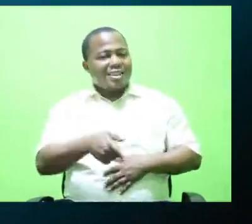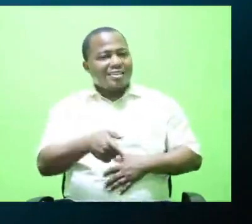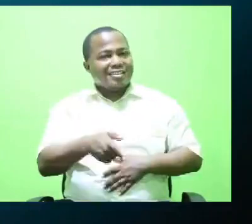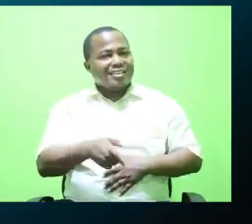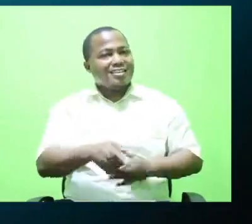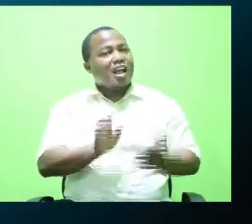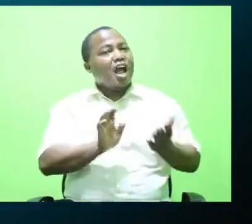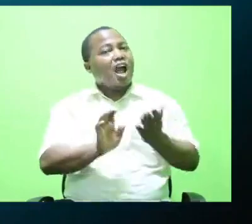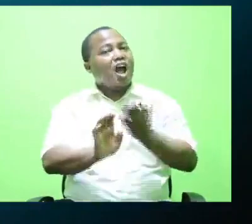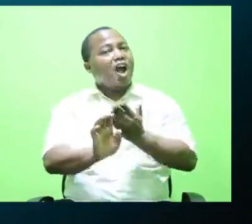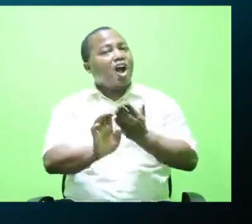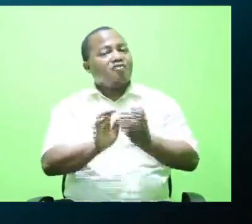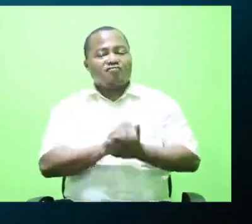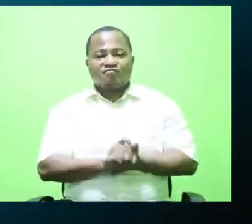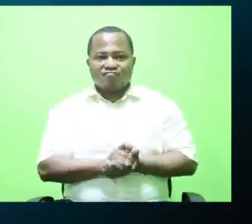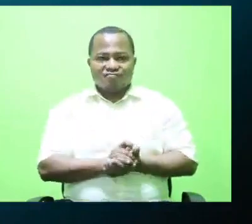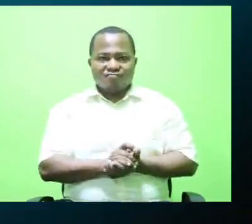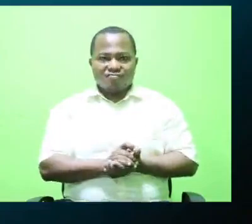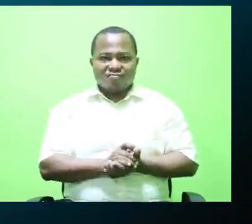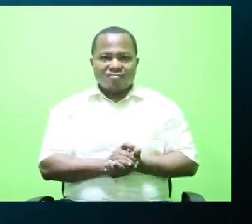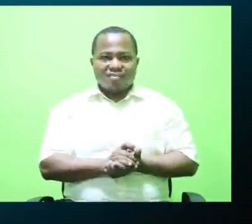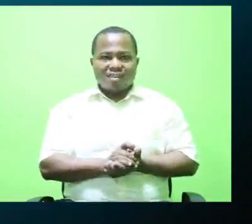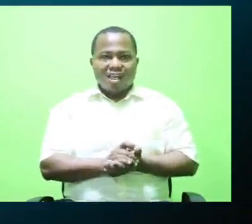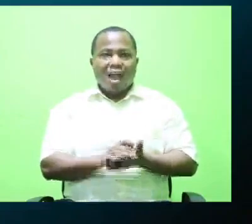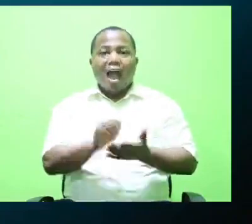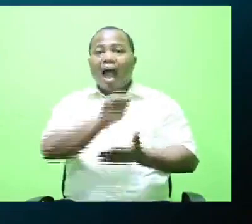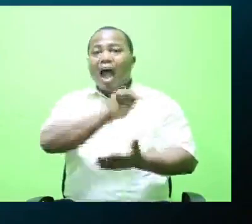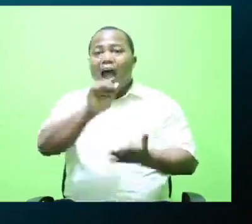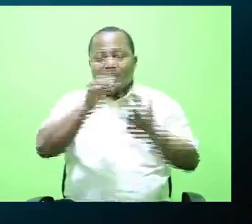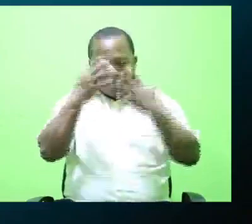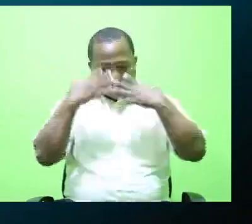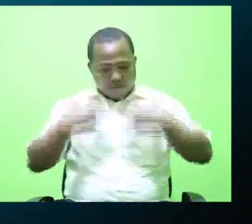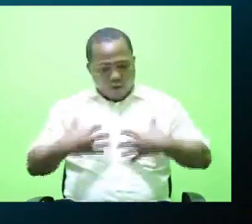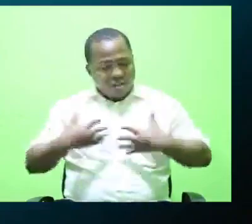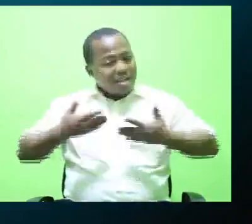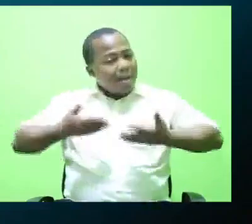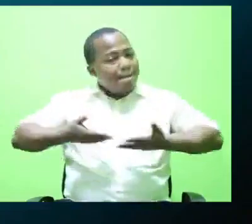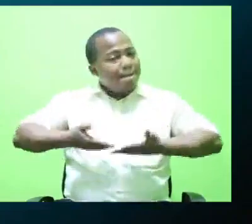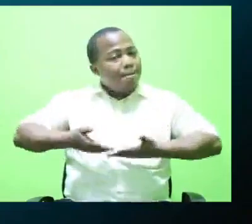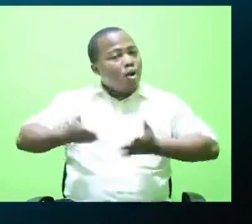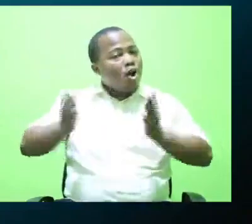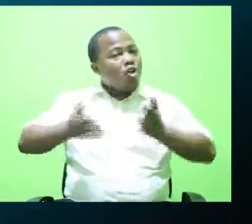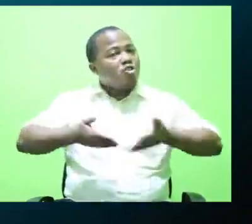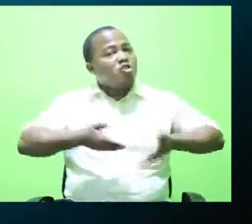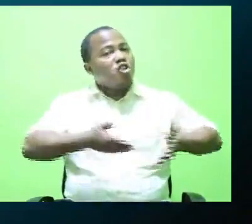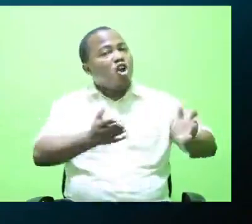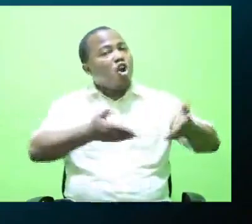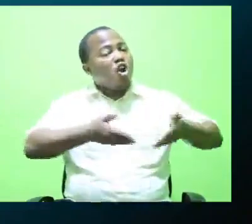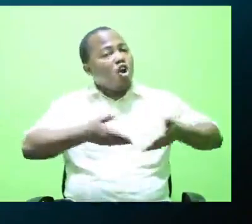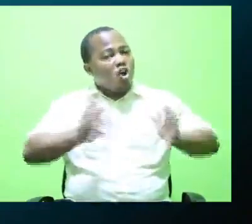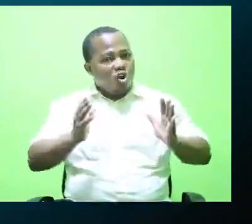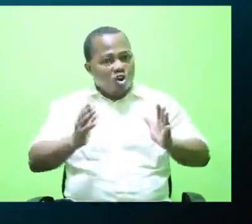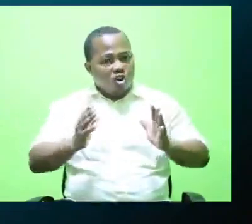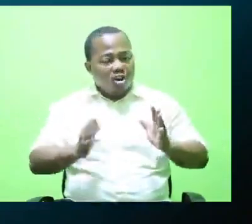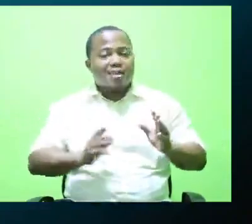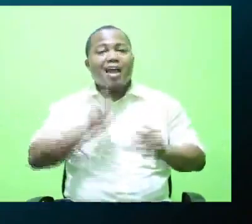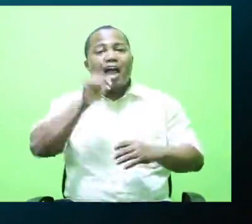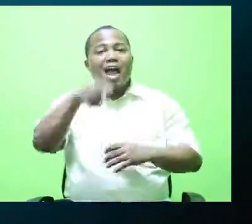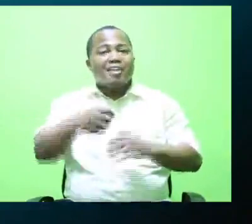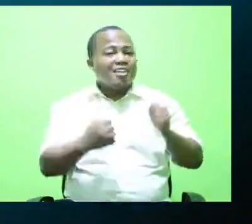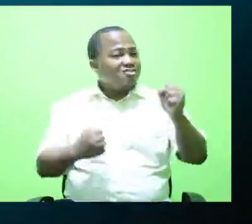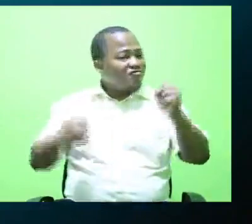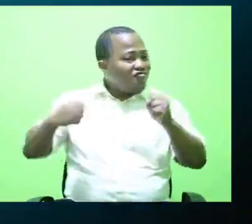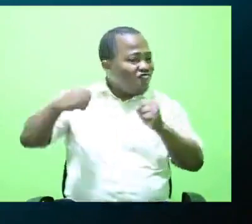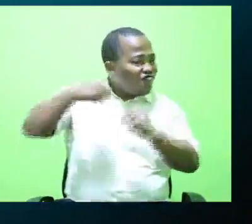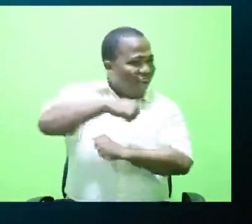of antigens, the antibodies will produce so as to